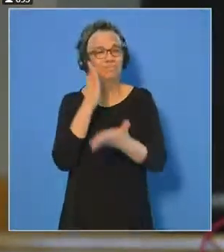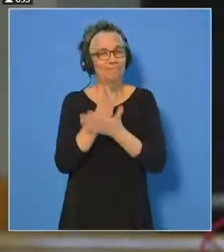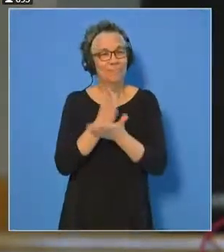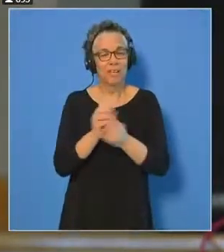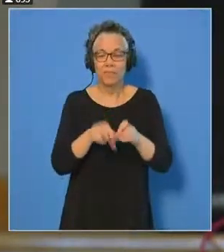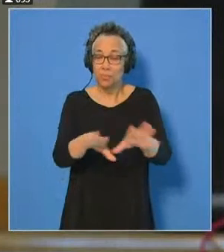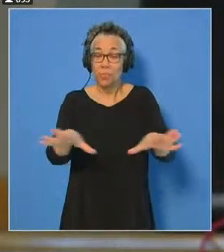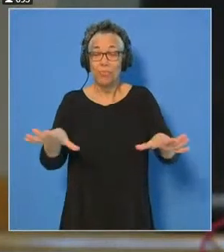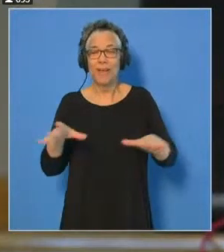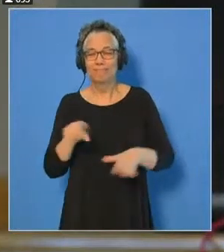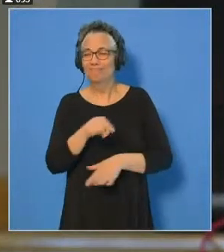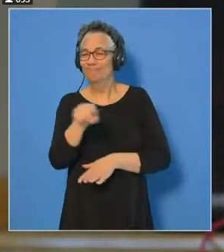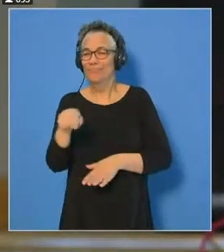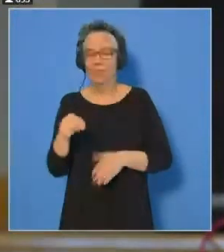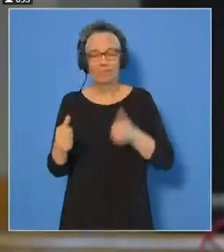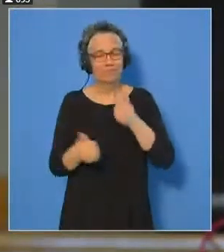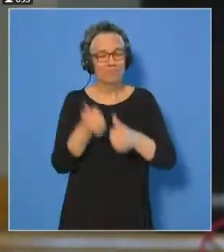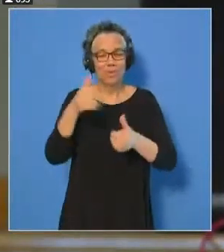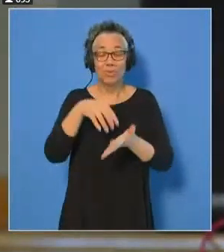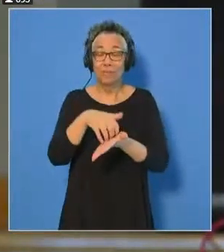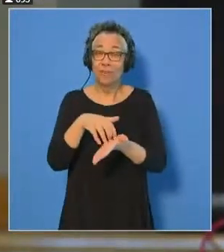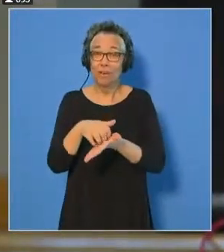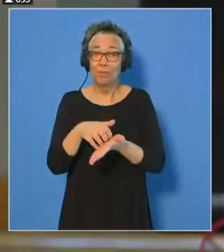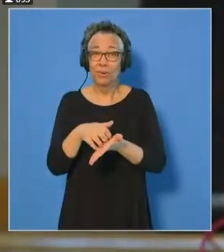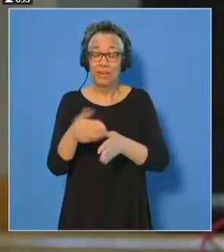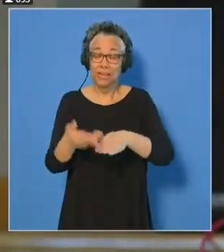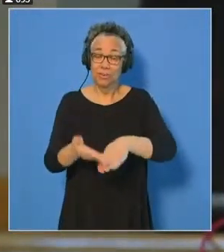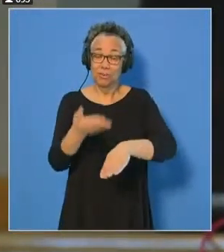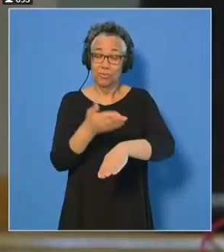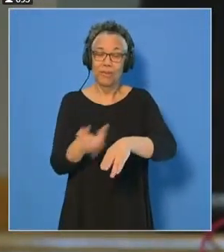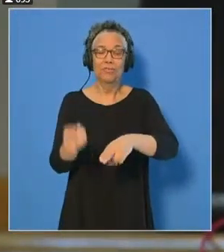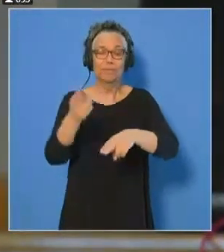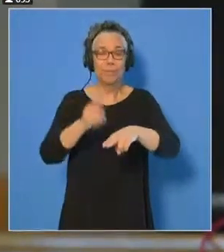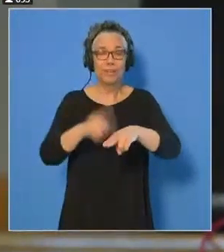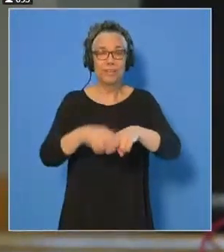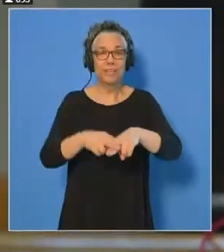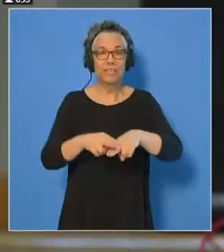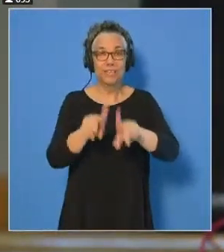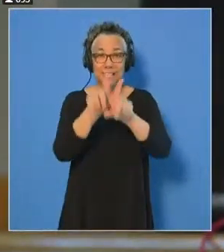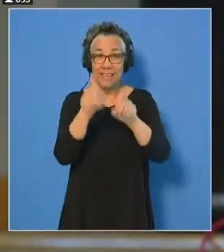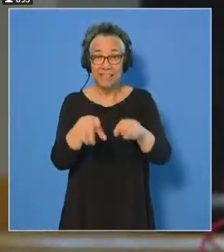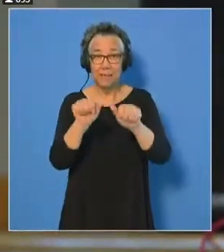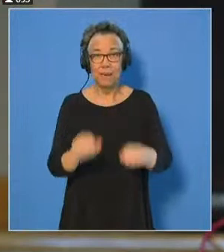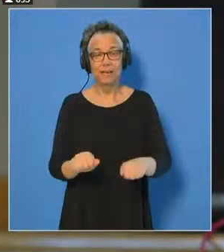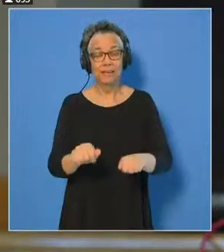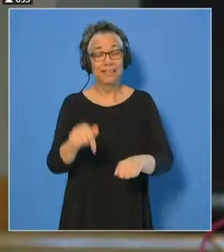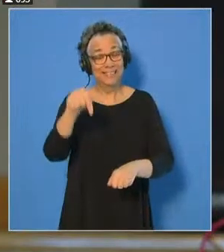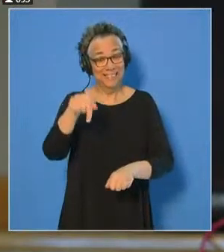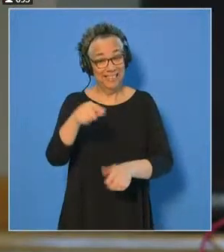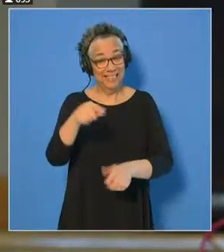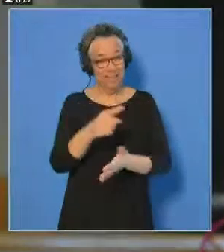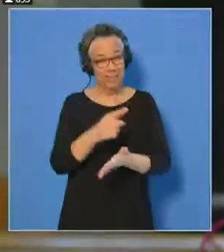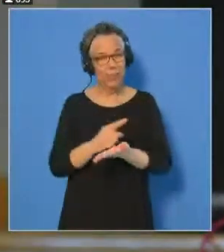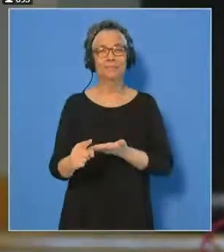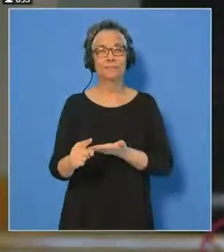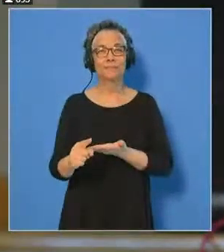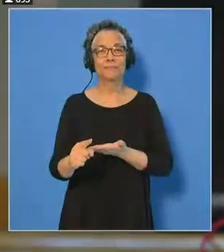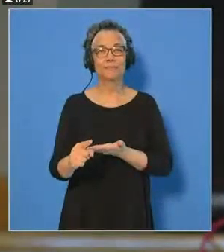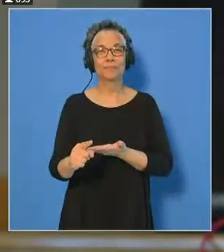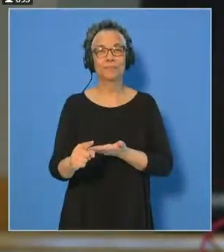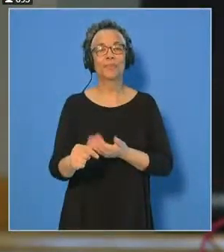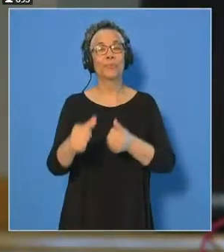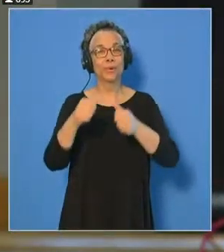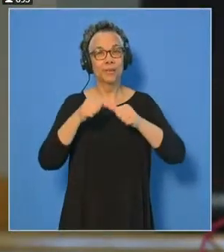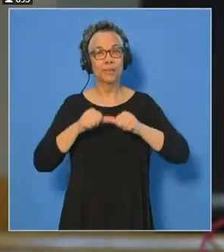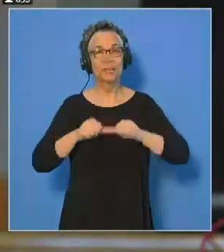most vulnerable. And having increased our testing capacity this week, we are now undertaking to also continue